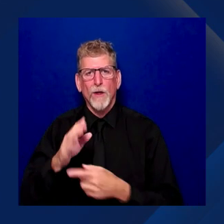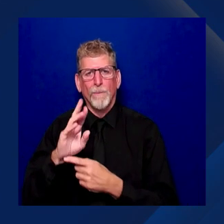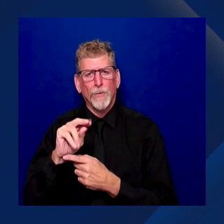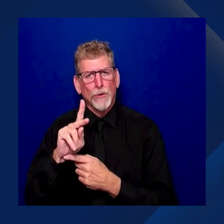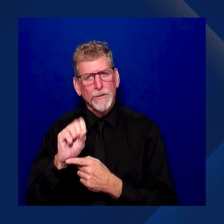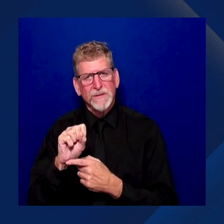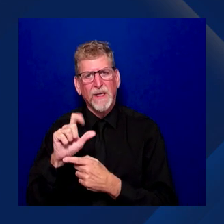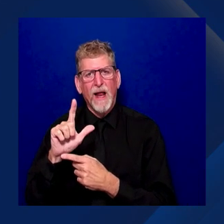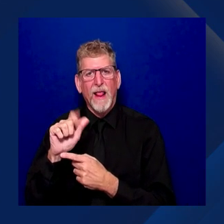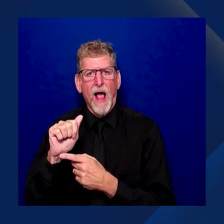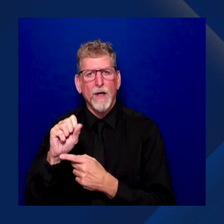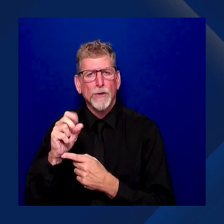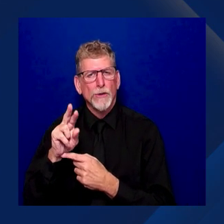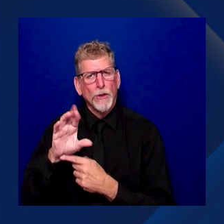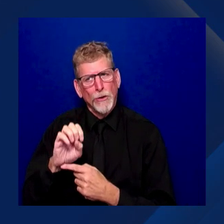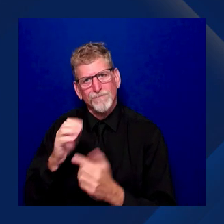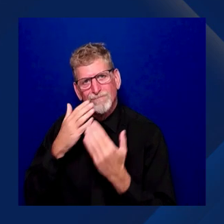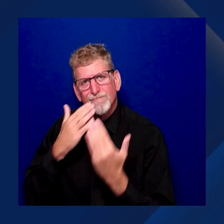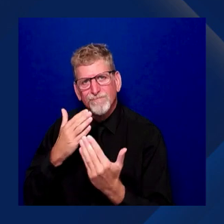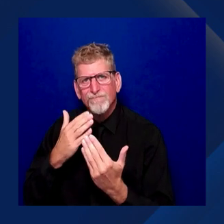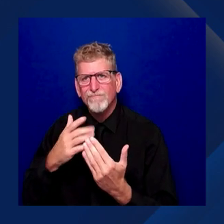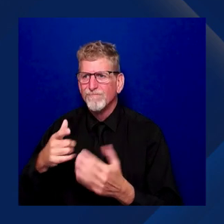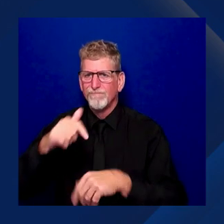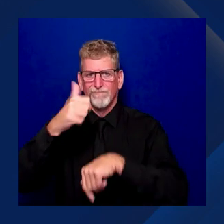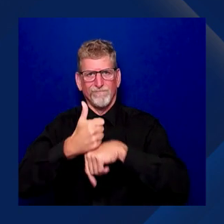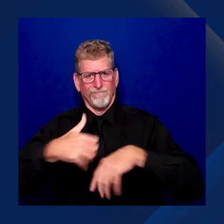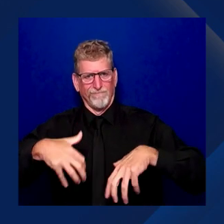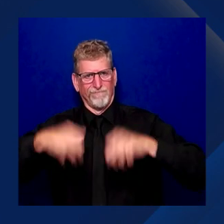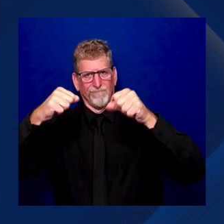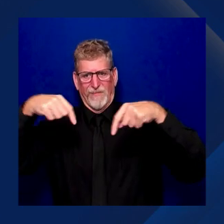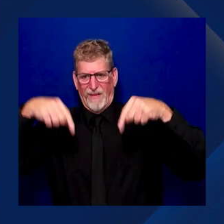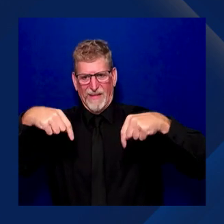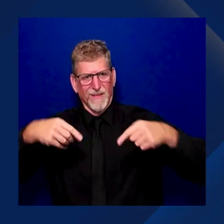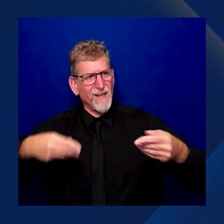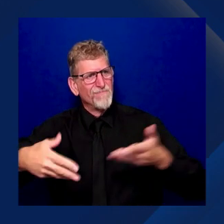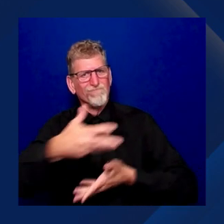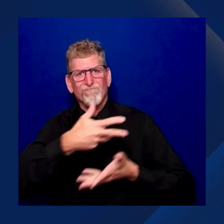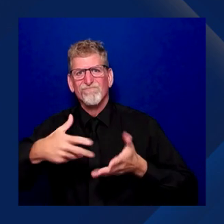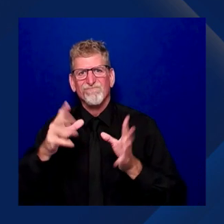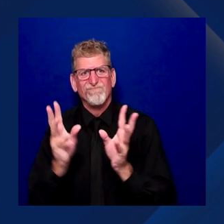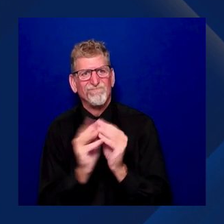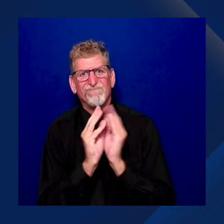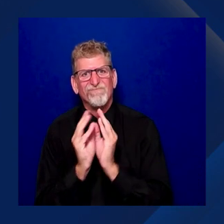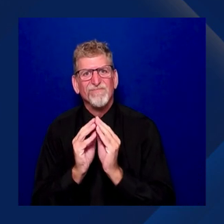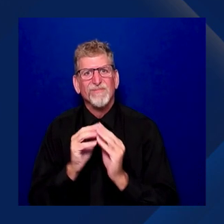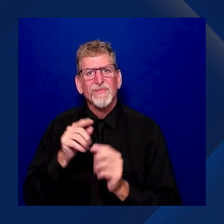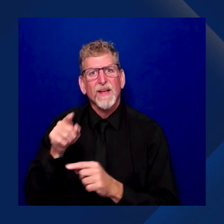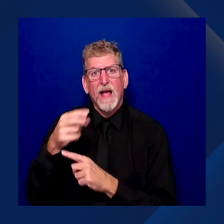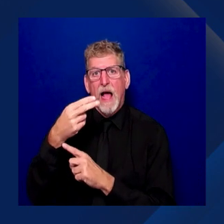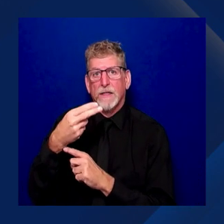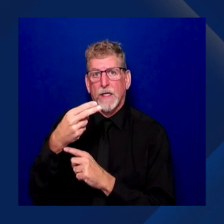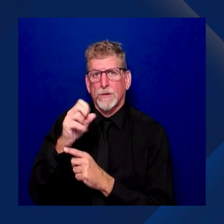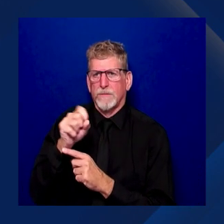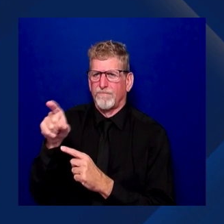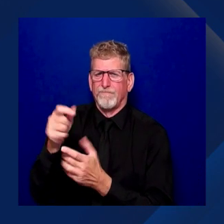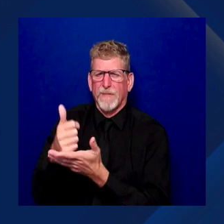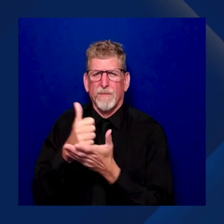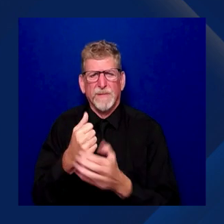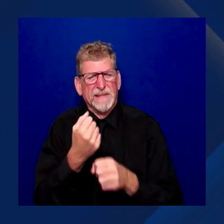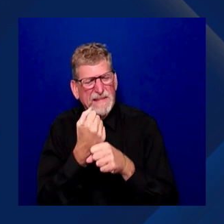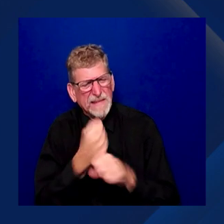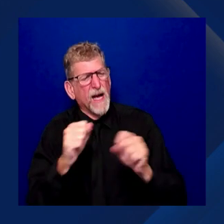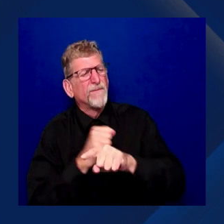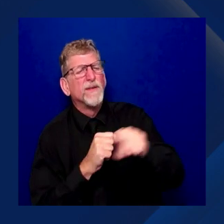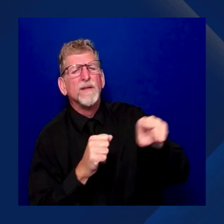your leadership at CMS to save moms' lives. I'd also like to thank Vice President Harris for convening today's Maternal Health Day of